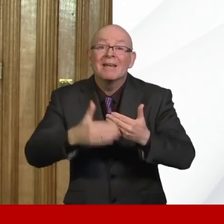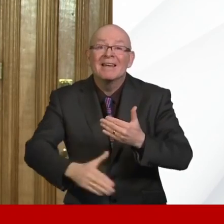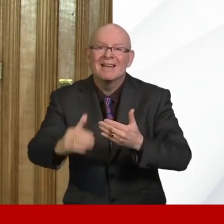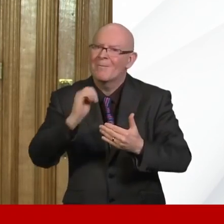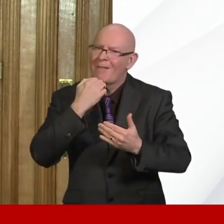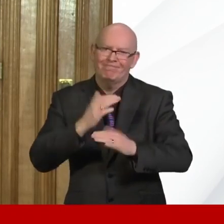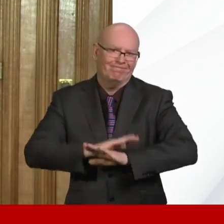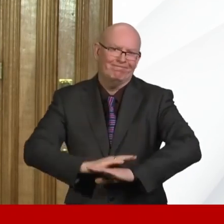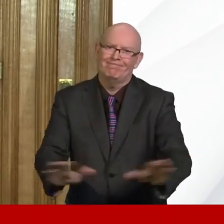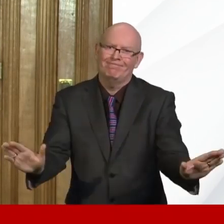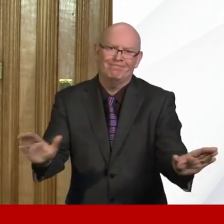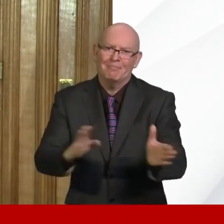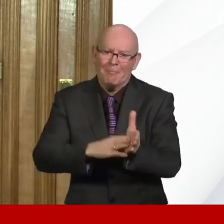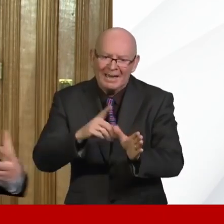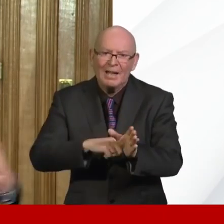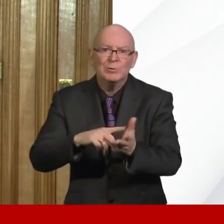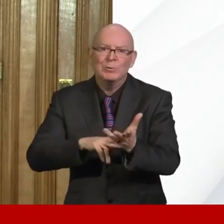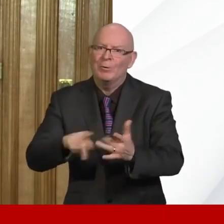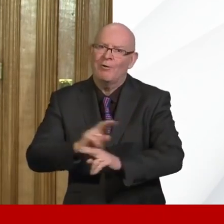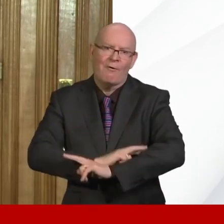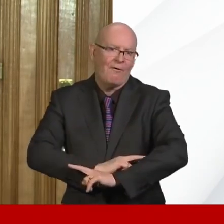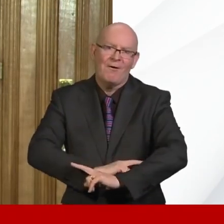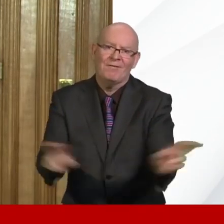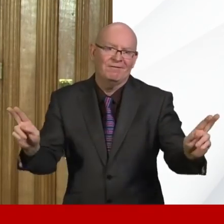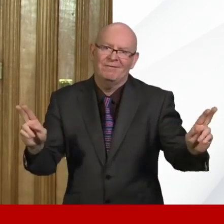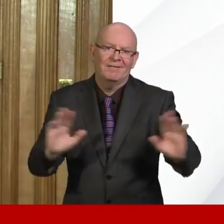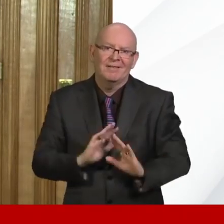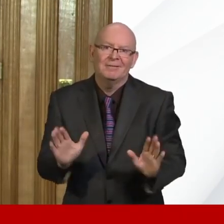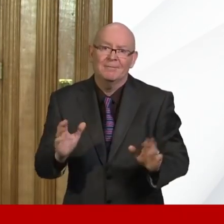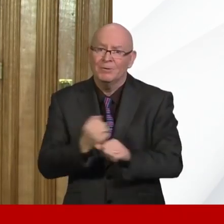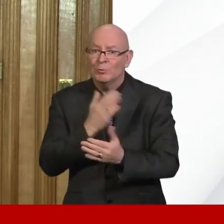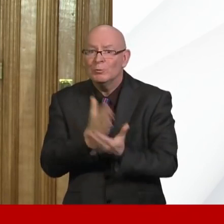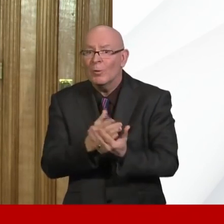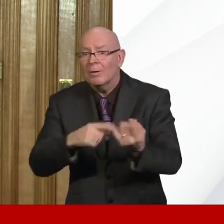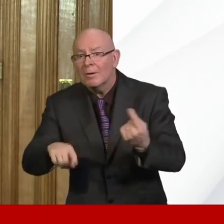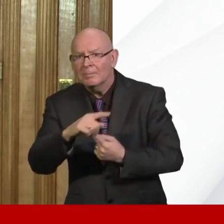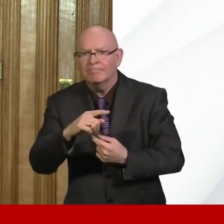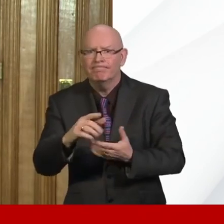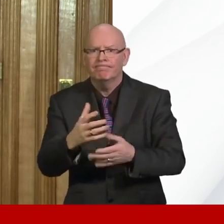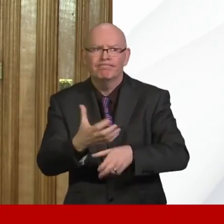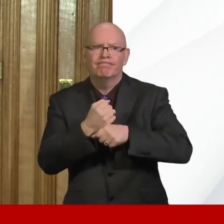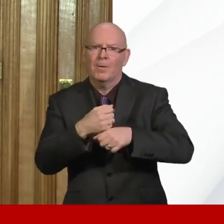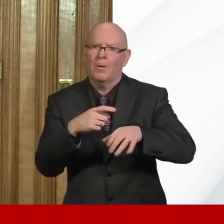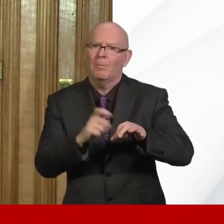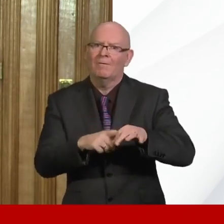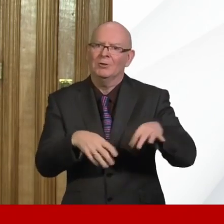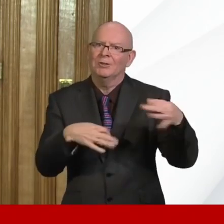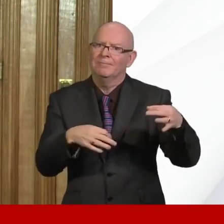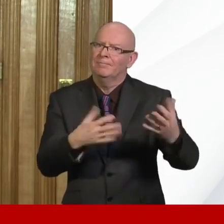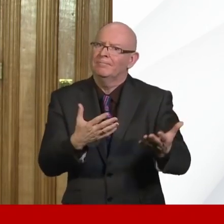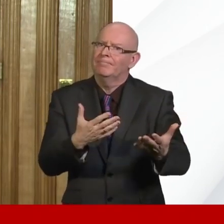for them to go out to work. And of course, that's one of the reasons that we haven't wanted to go ahead. And that's